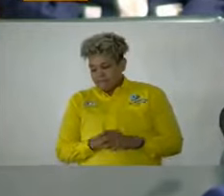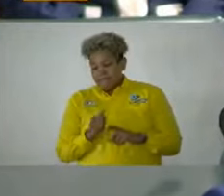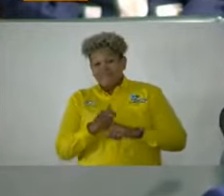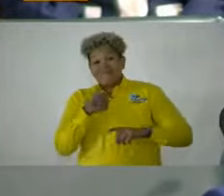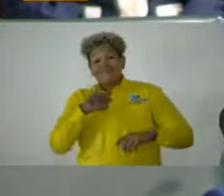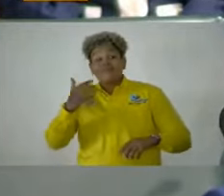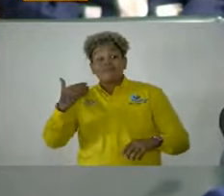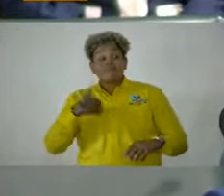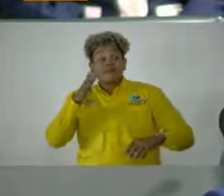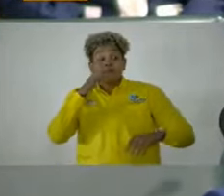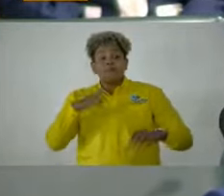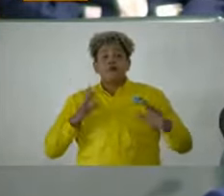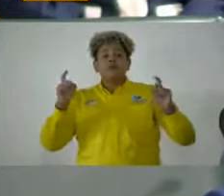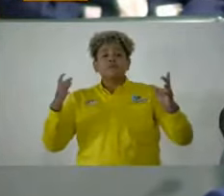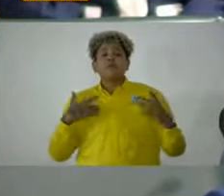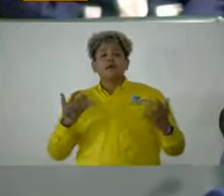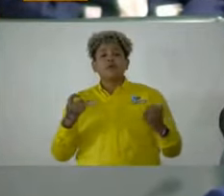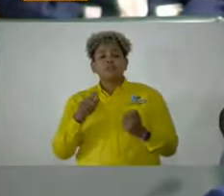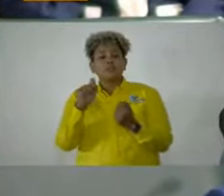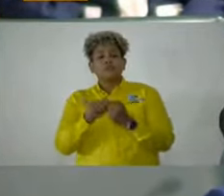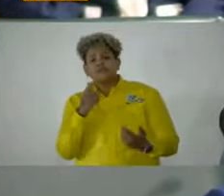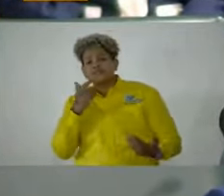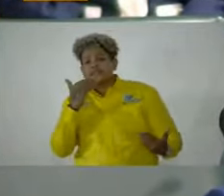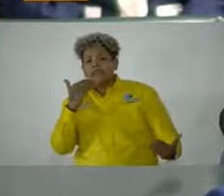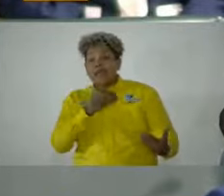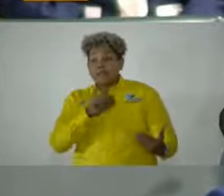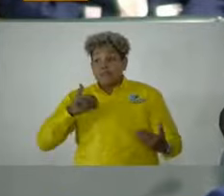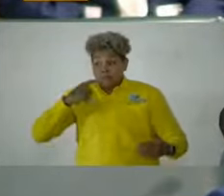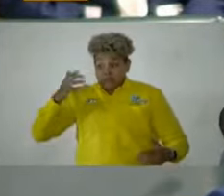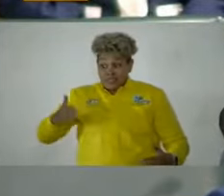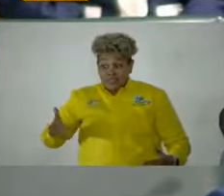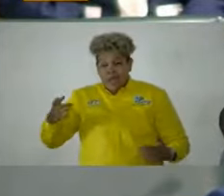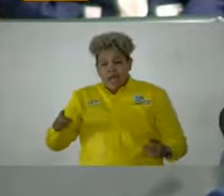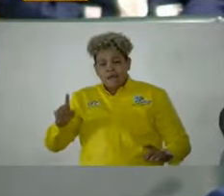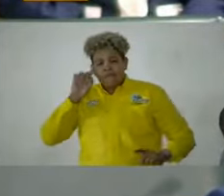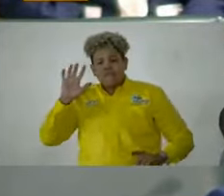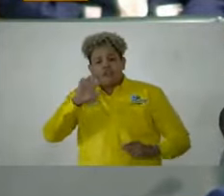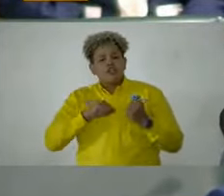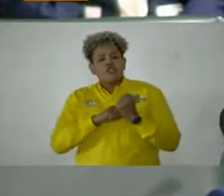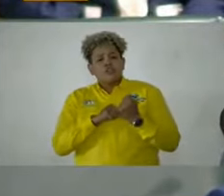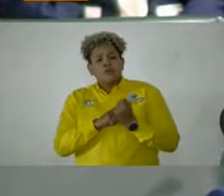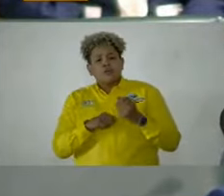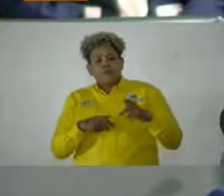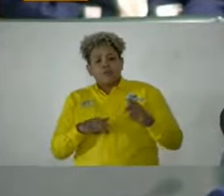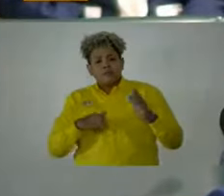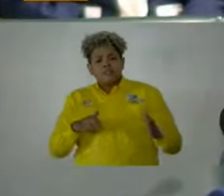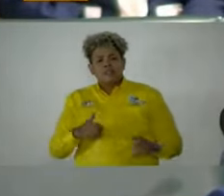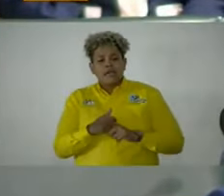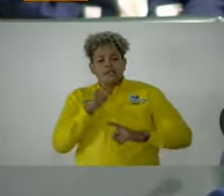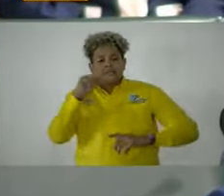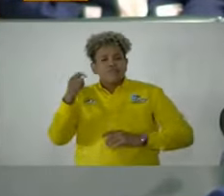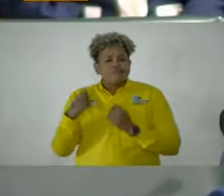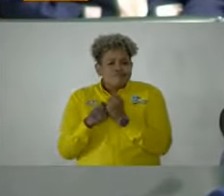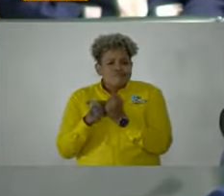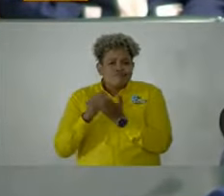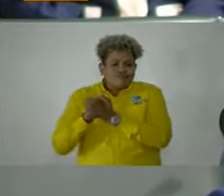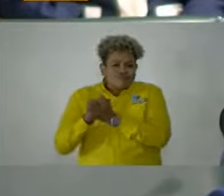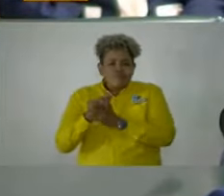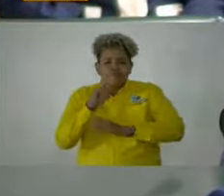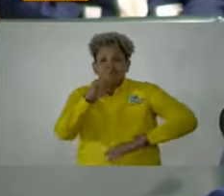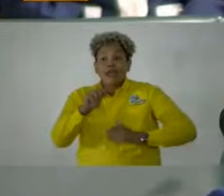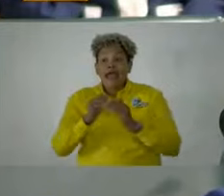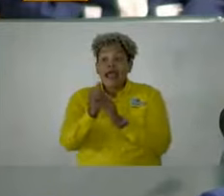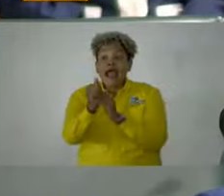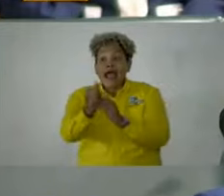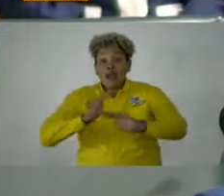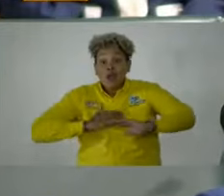And Madam Speaker, I particularly want to thank the members on this side for their support, their solidarity, and their guidance